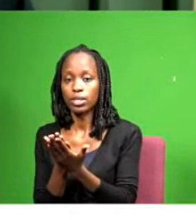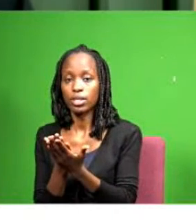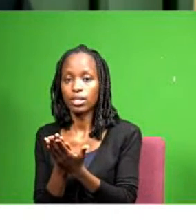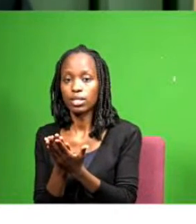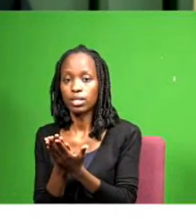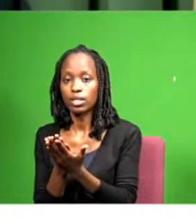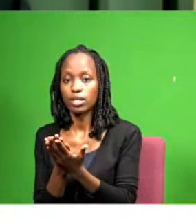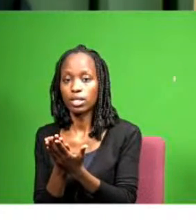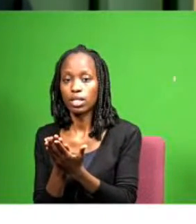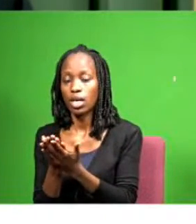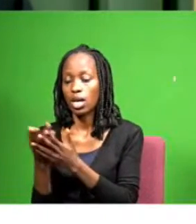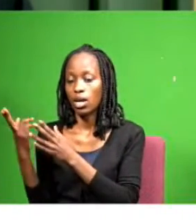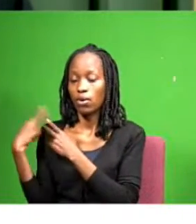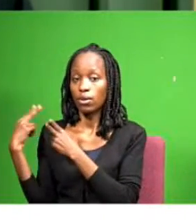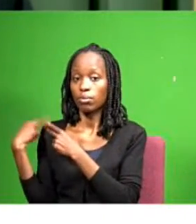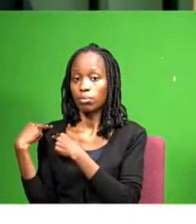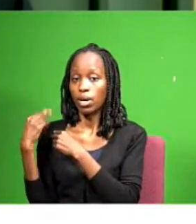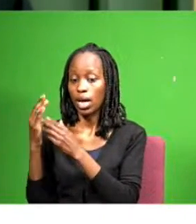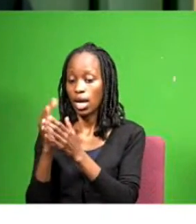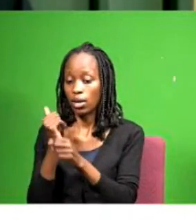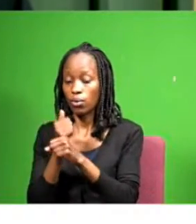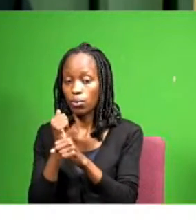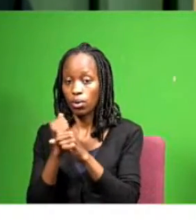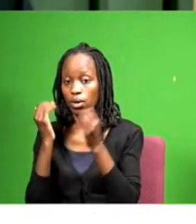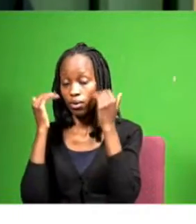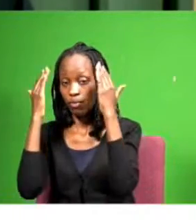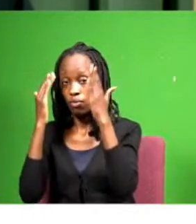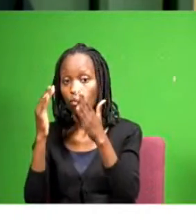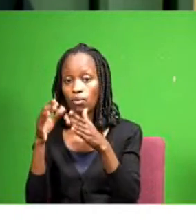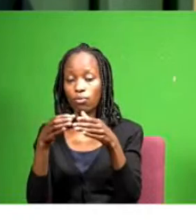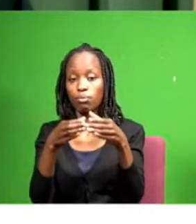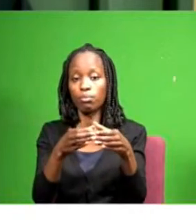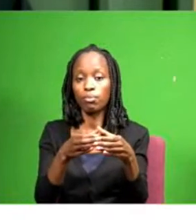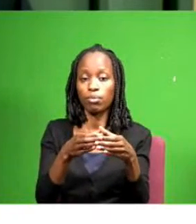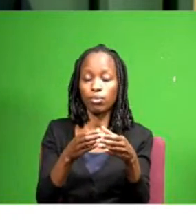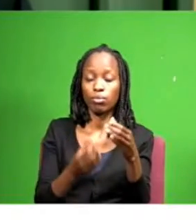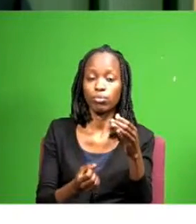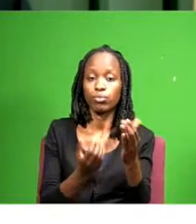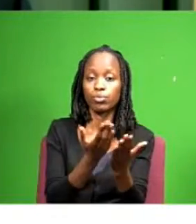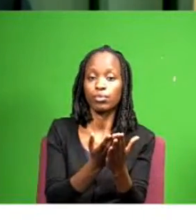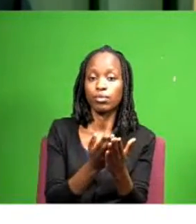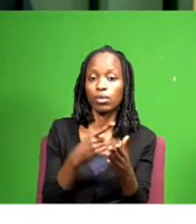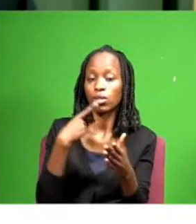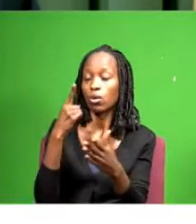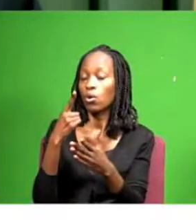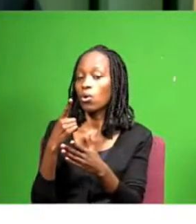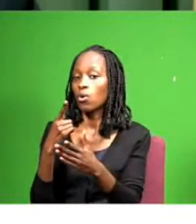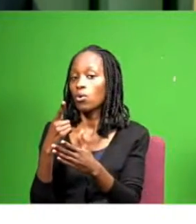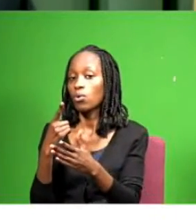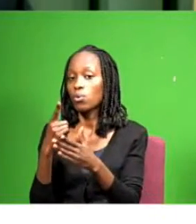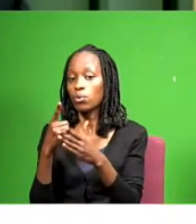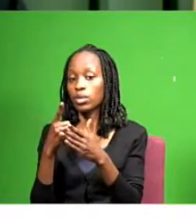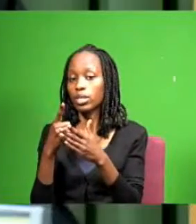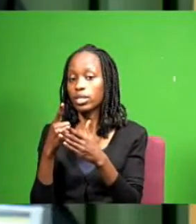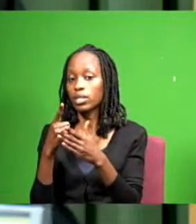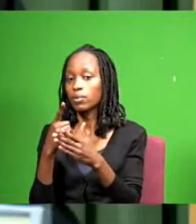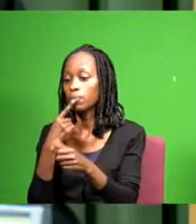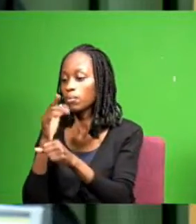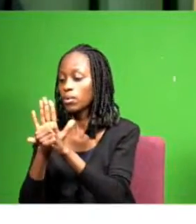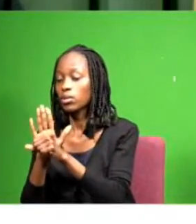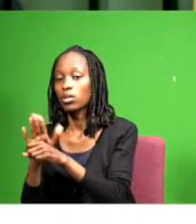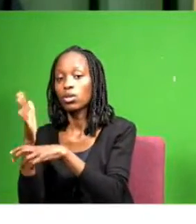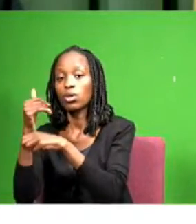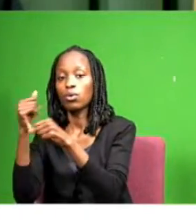the proposed duties and functions of the judiciary ombudsman, whose allegiance is to the president, has the effect of making the